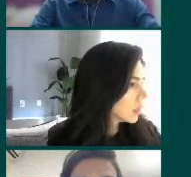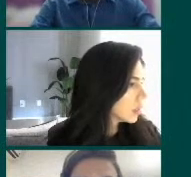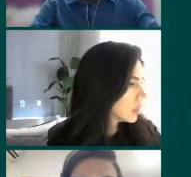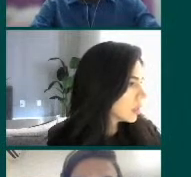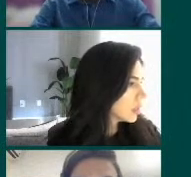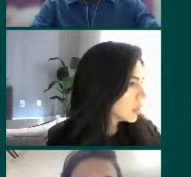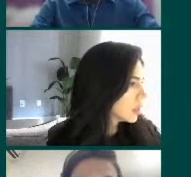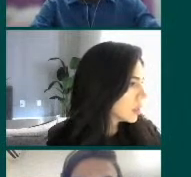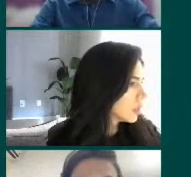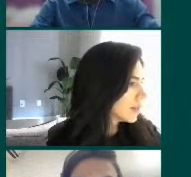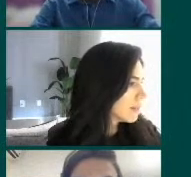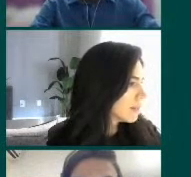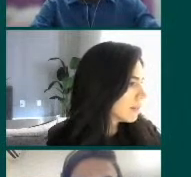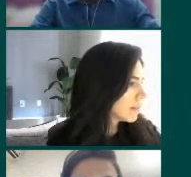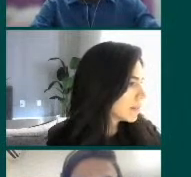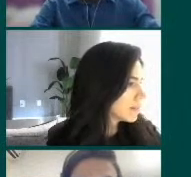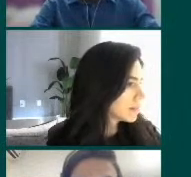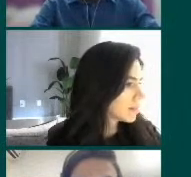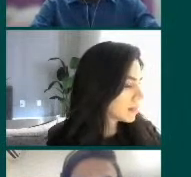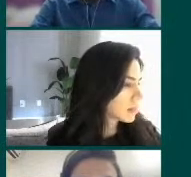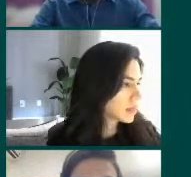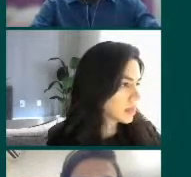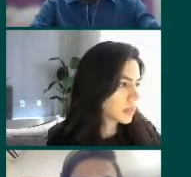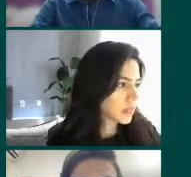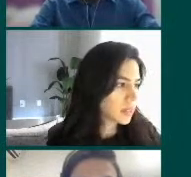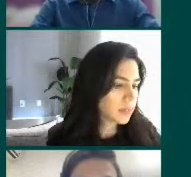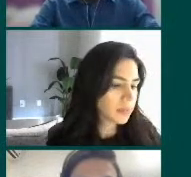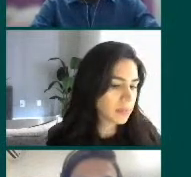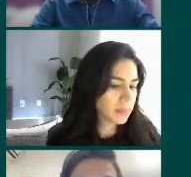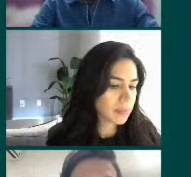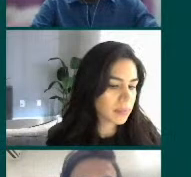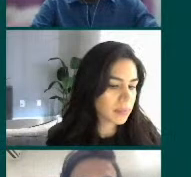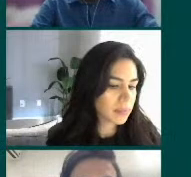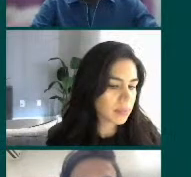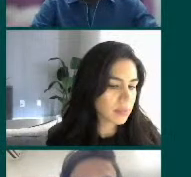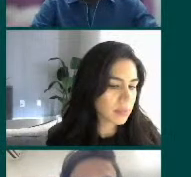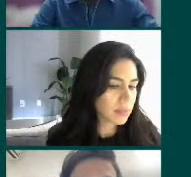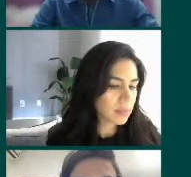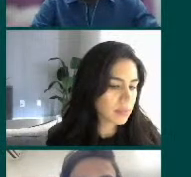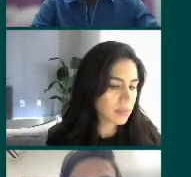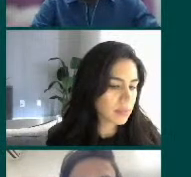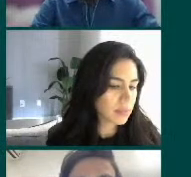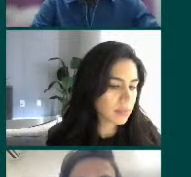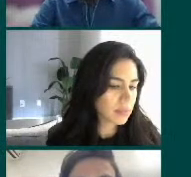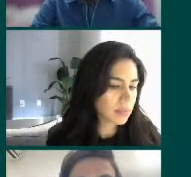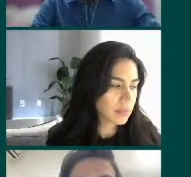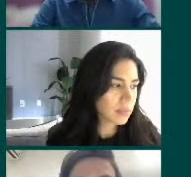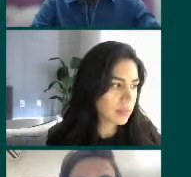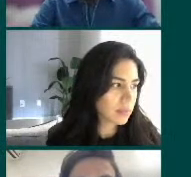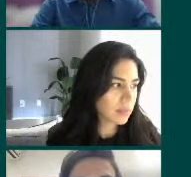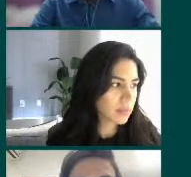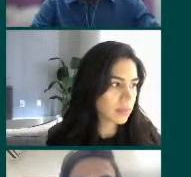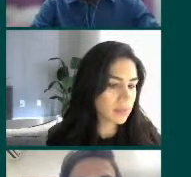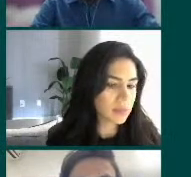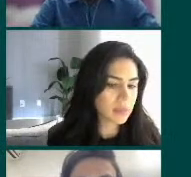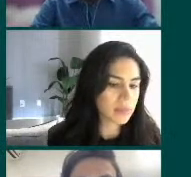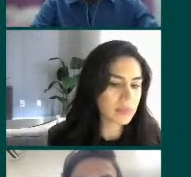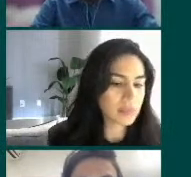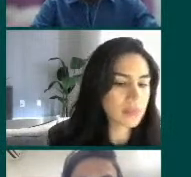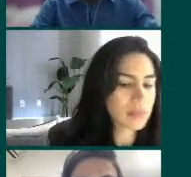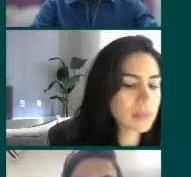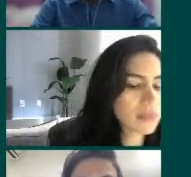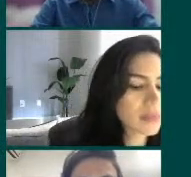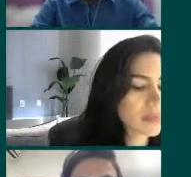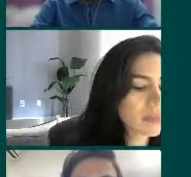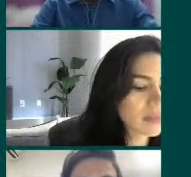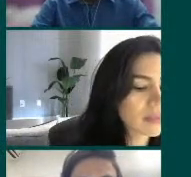installation of aviation and technology in turbines and technology for buildings,